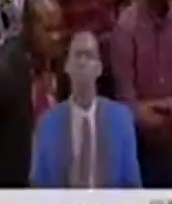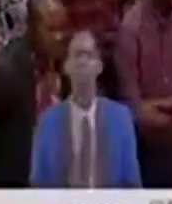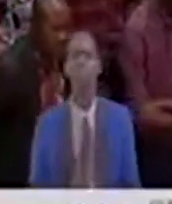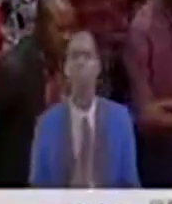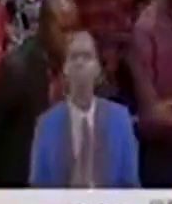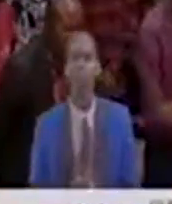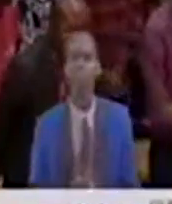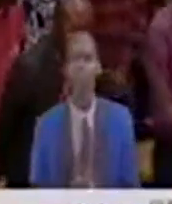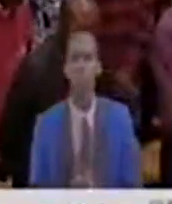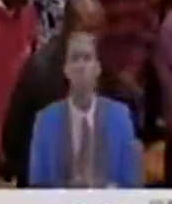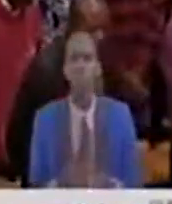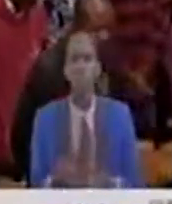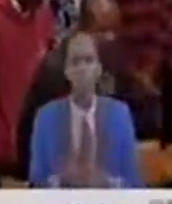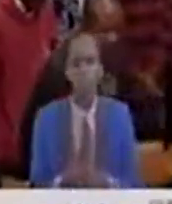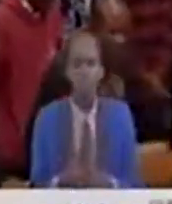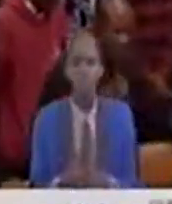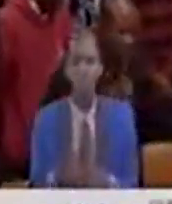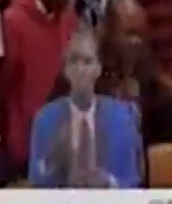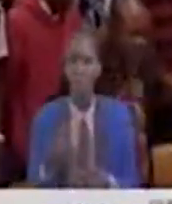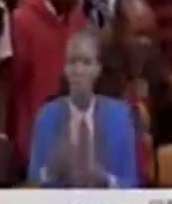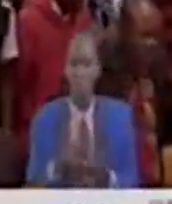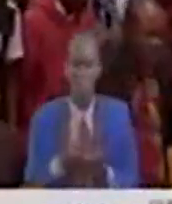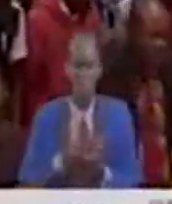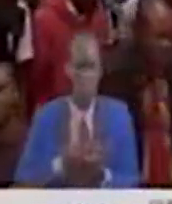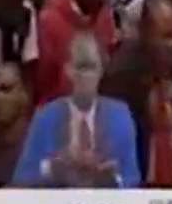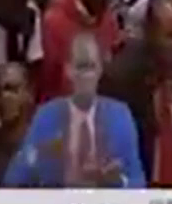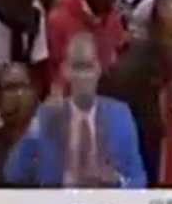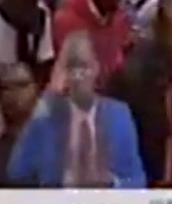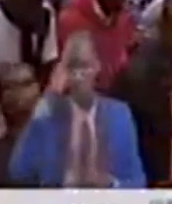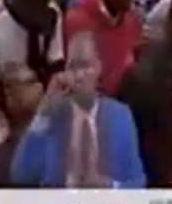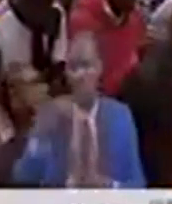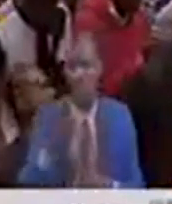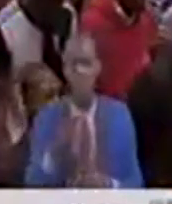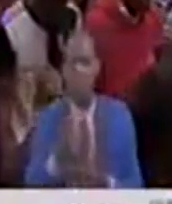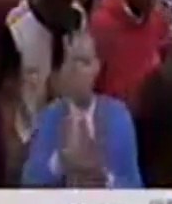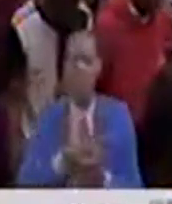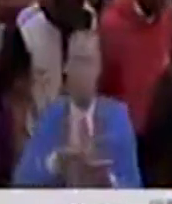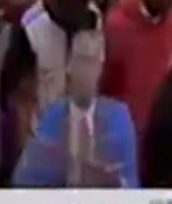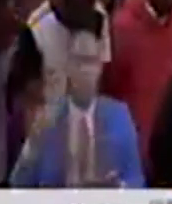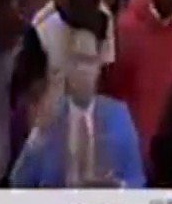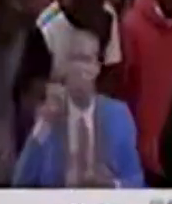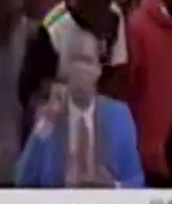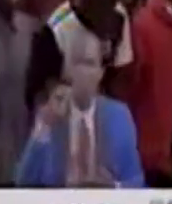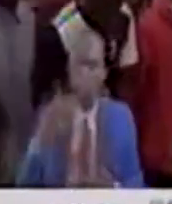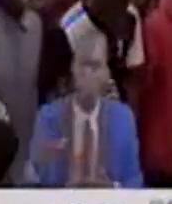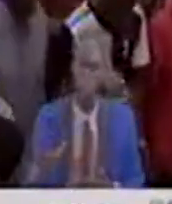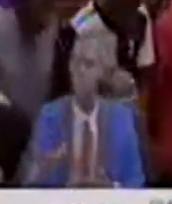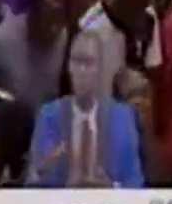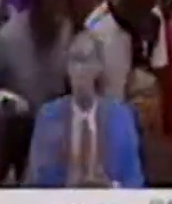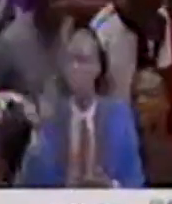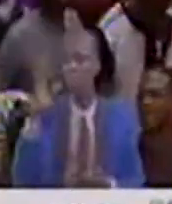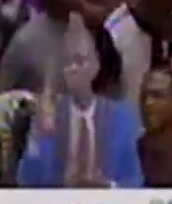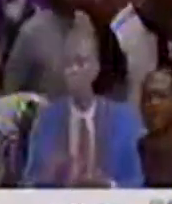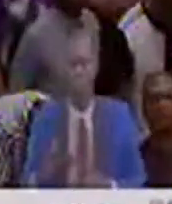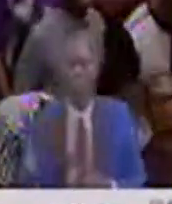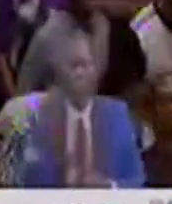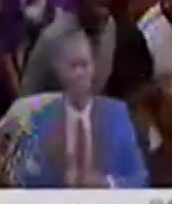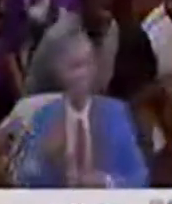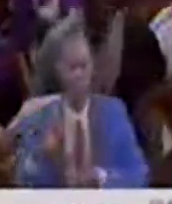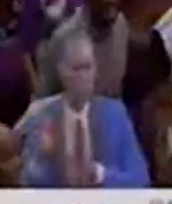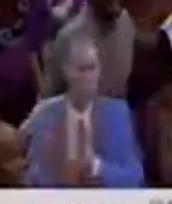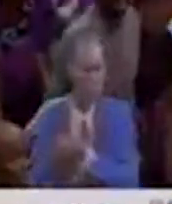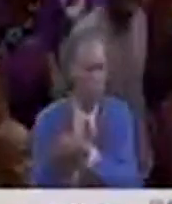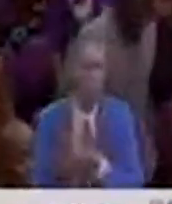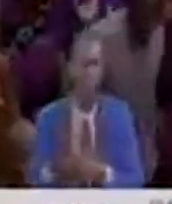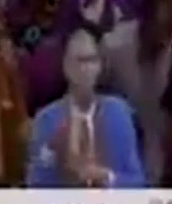Even the righteous man, the righteous minister has to smite you. That will be oil. That will